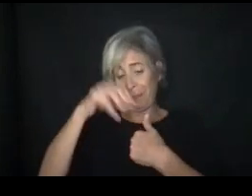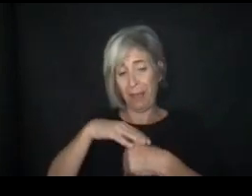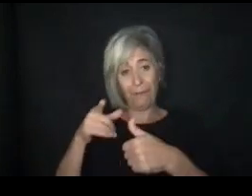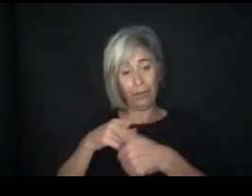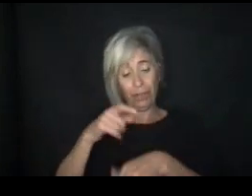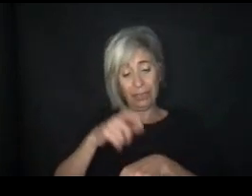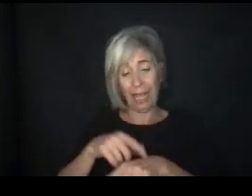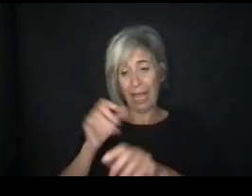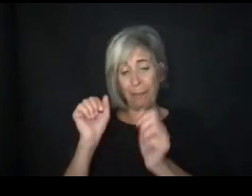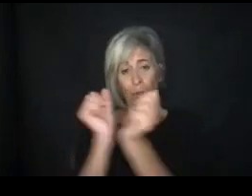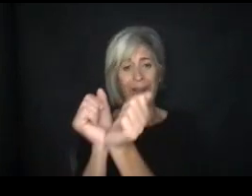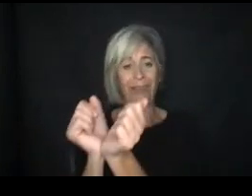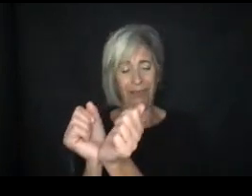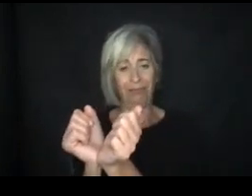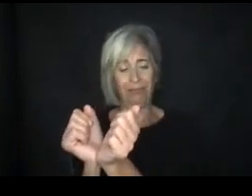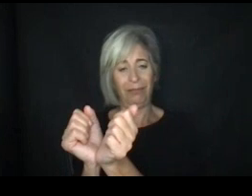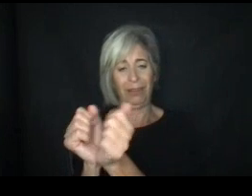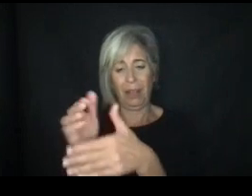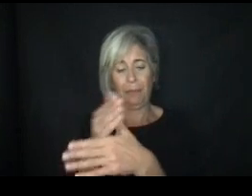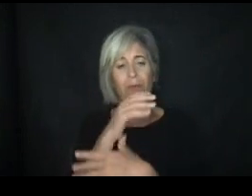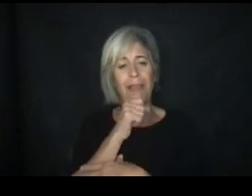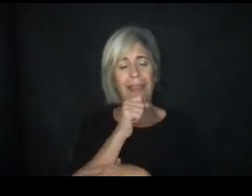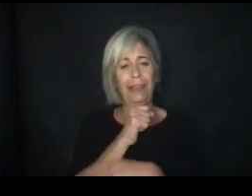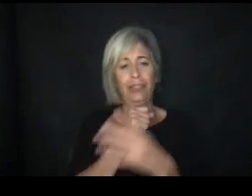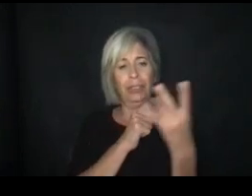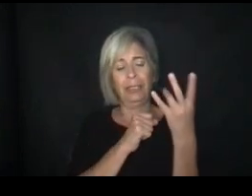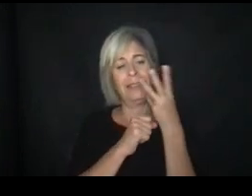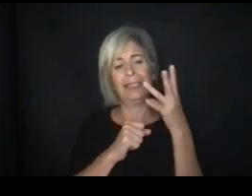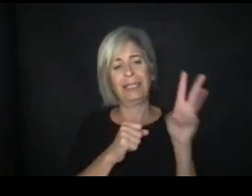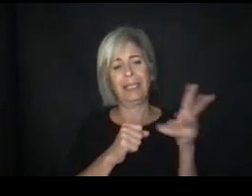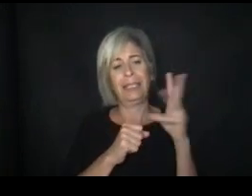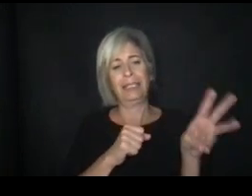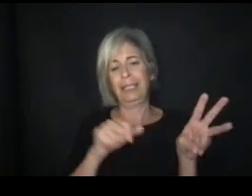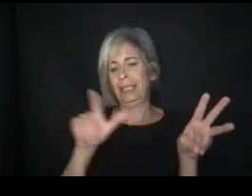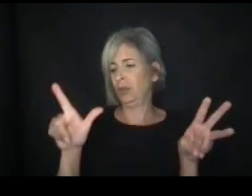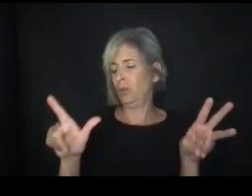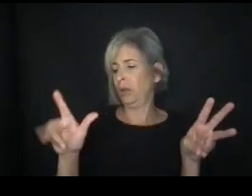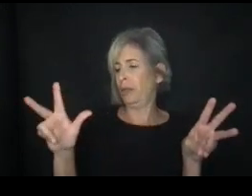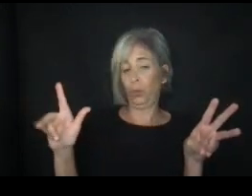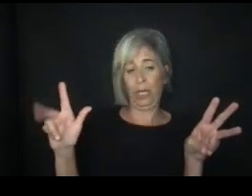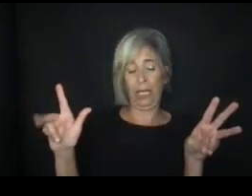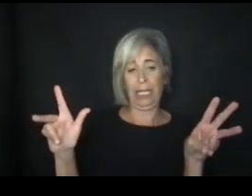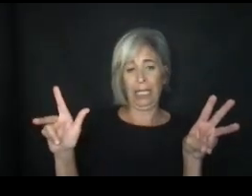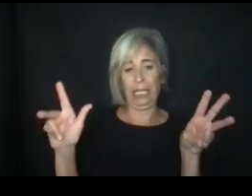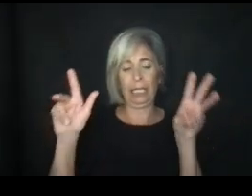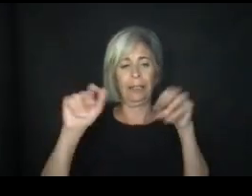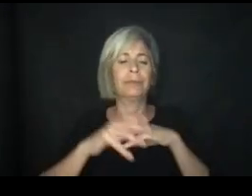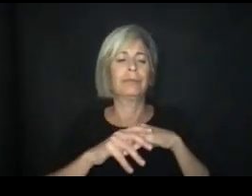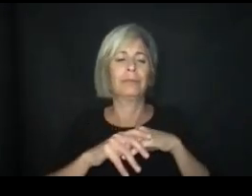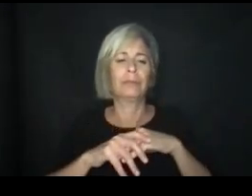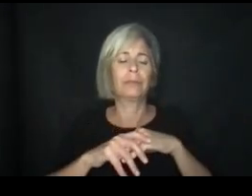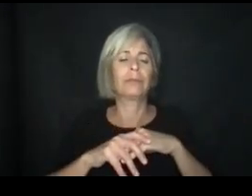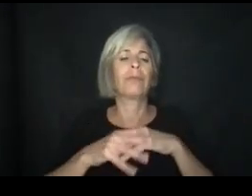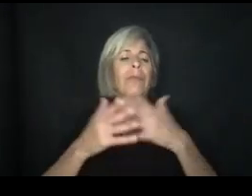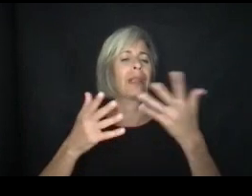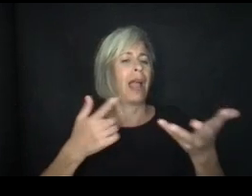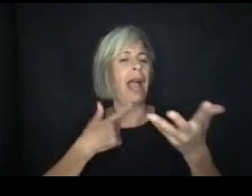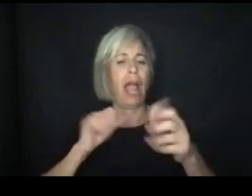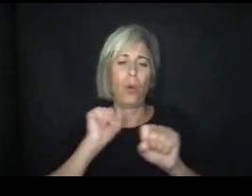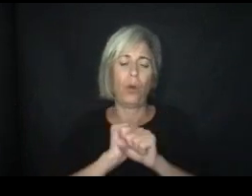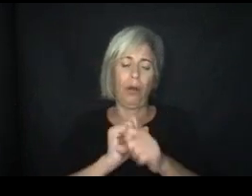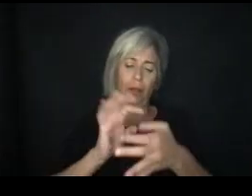time arrested between the age of 16 and 23. So I work closely